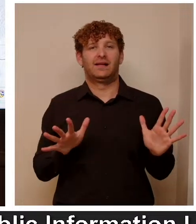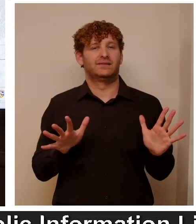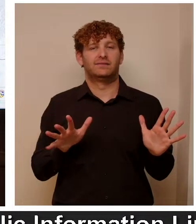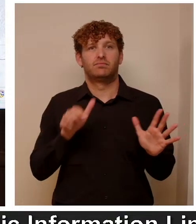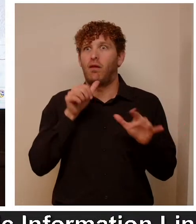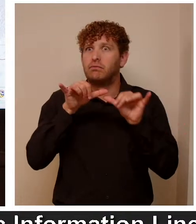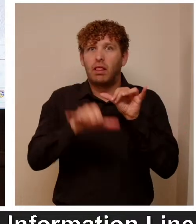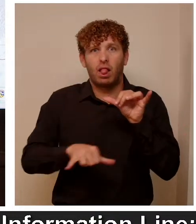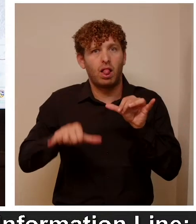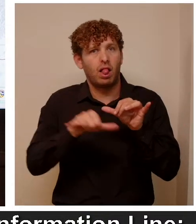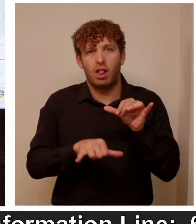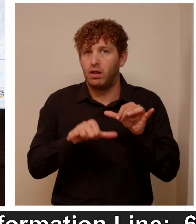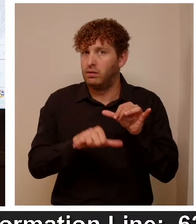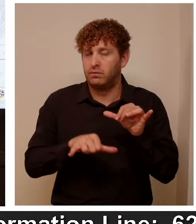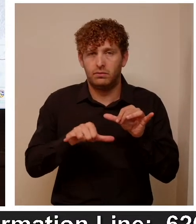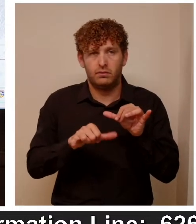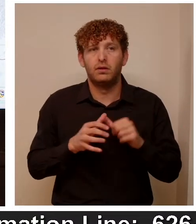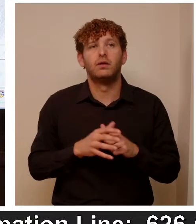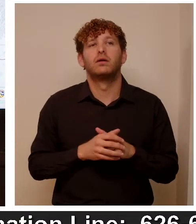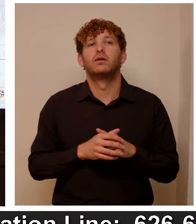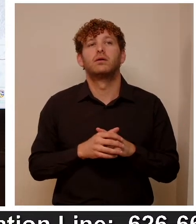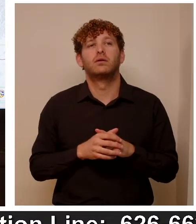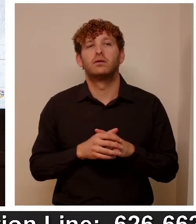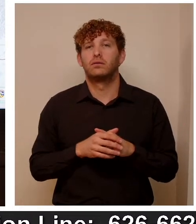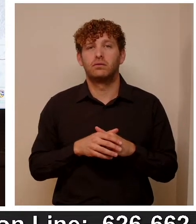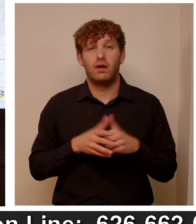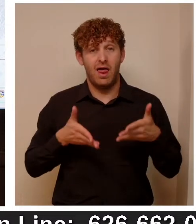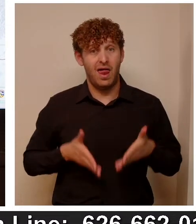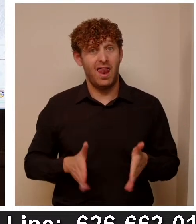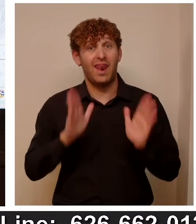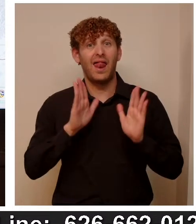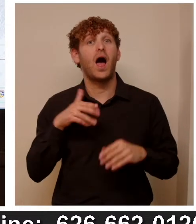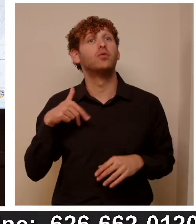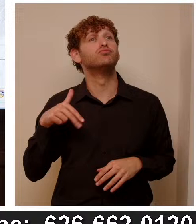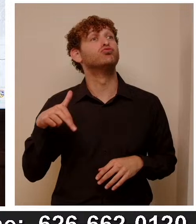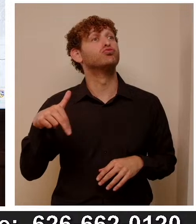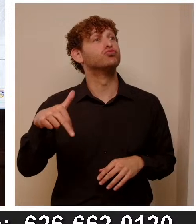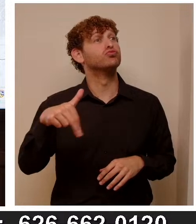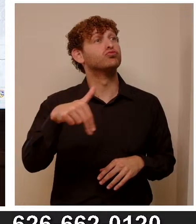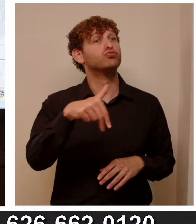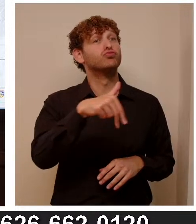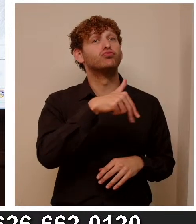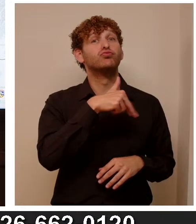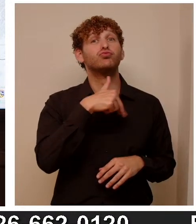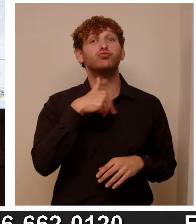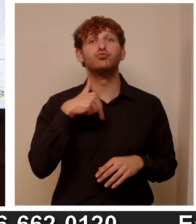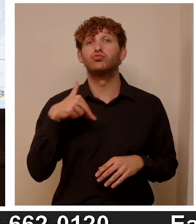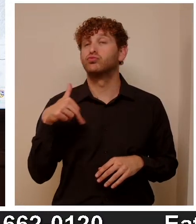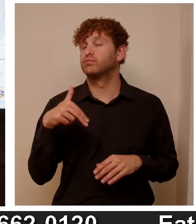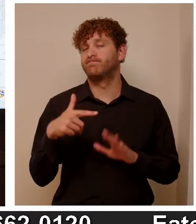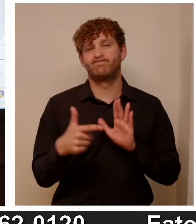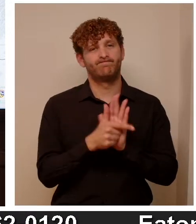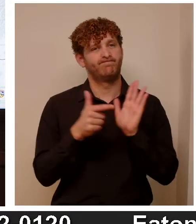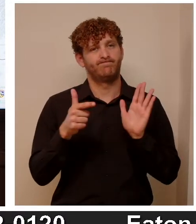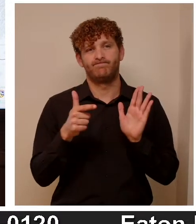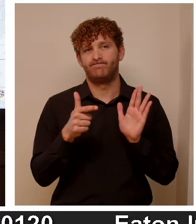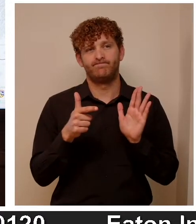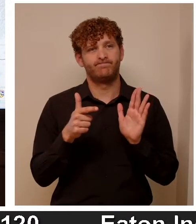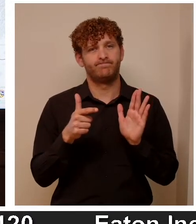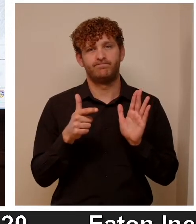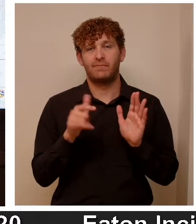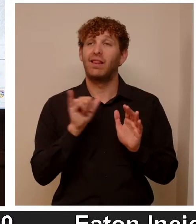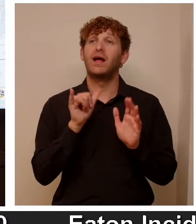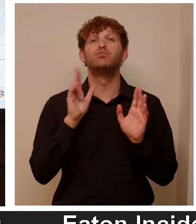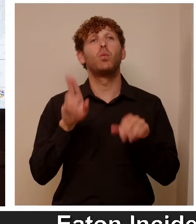If they decide to stay, they are not allowed to walk around the neighborhood as those things are normal. It's still dangerous out